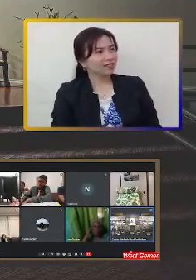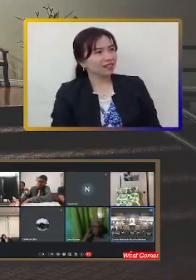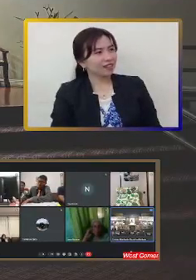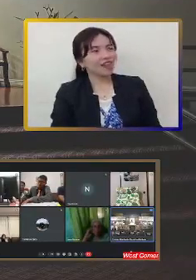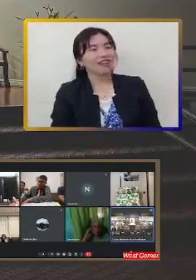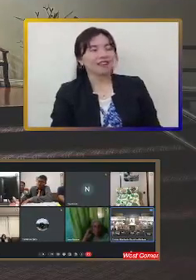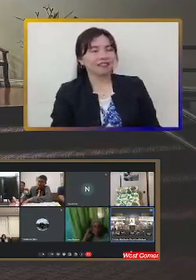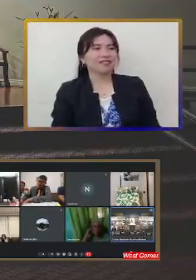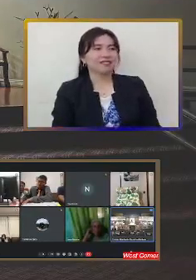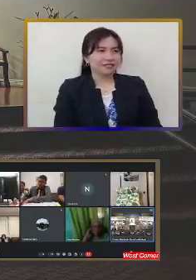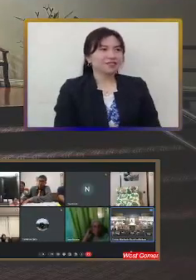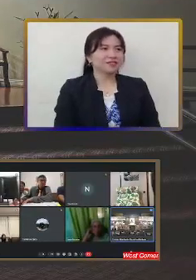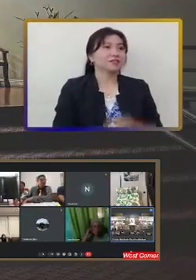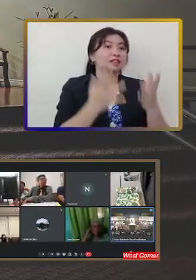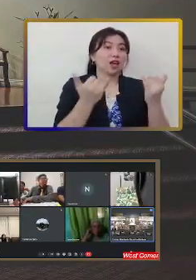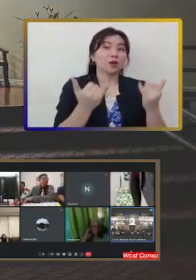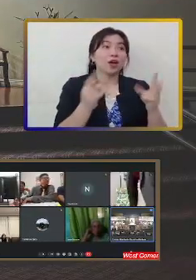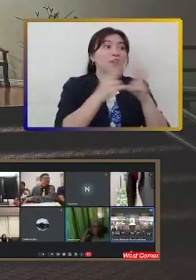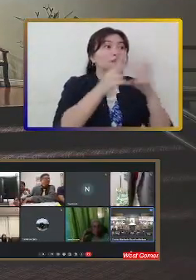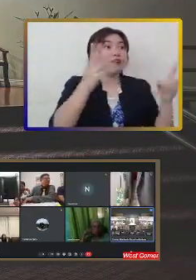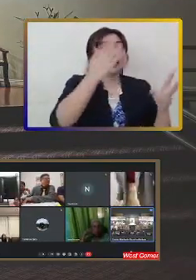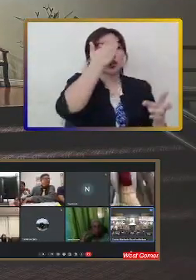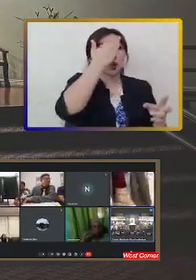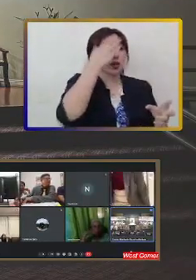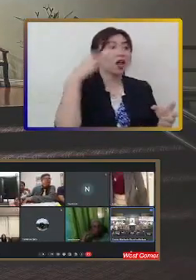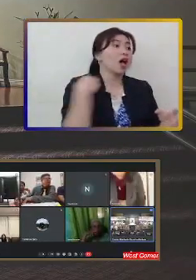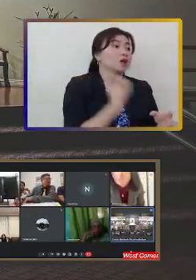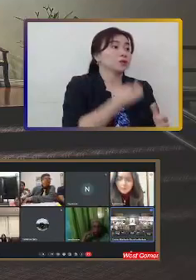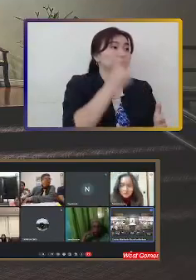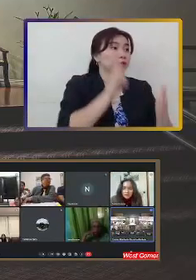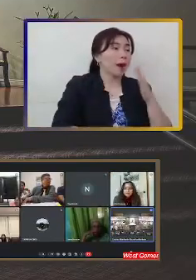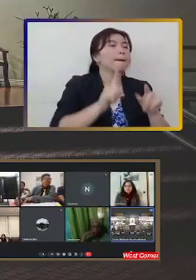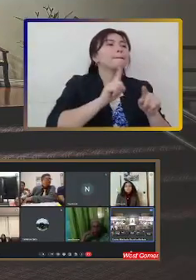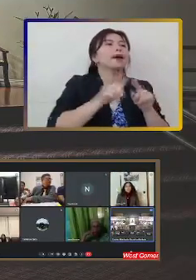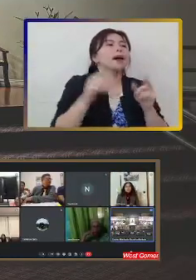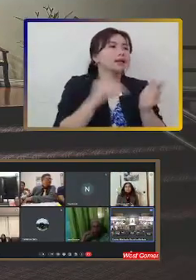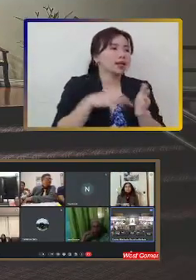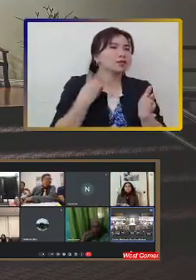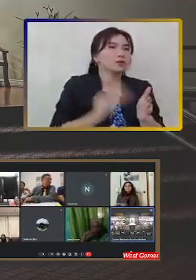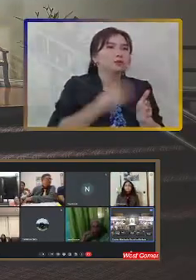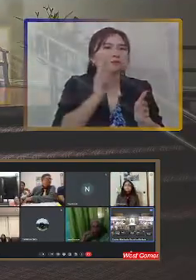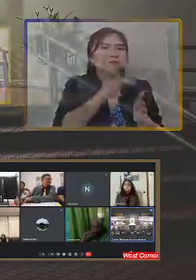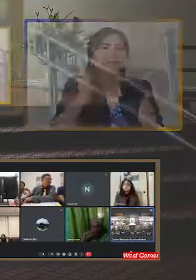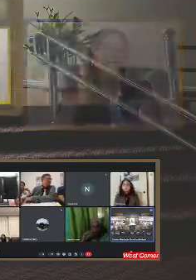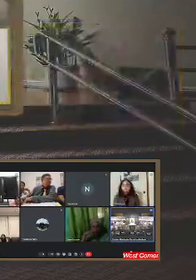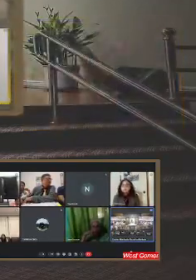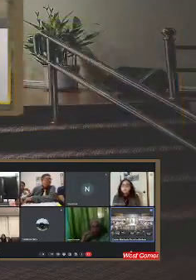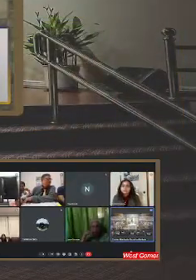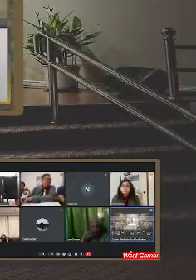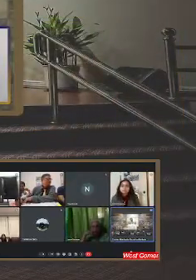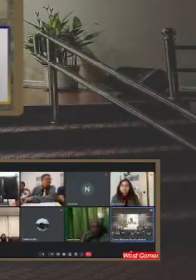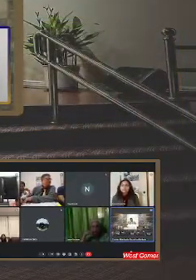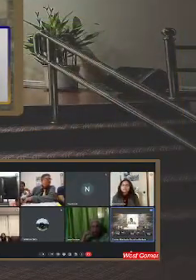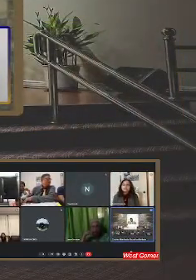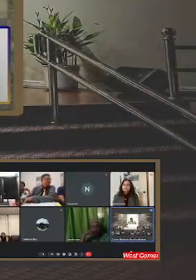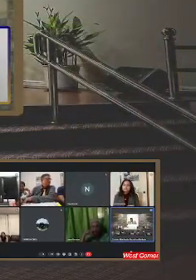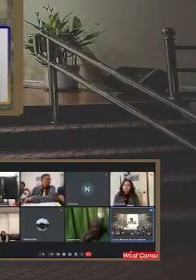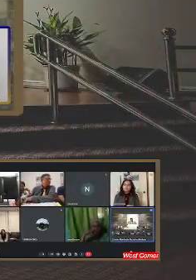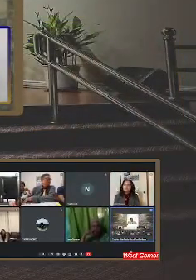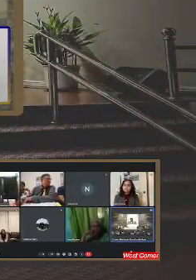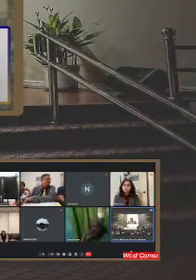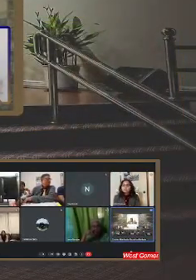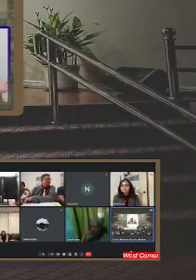na po ng talata na John 146 but once again we have to remind ourselves kung ano ba ang mensaheng